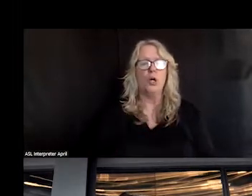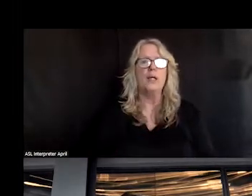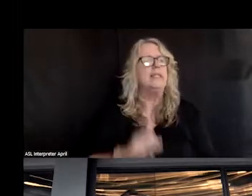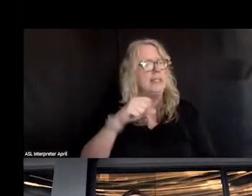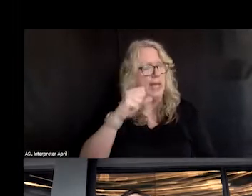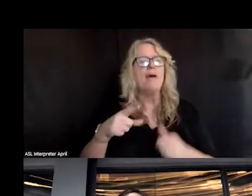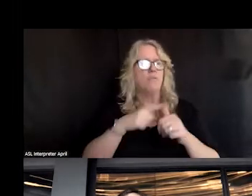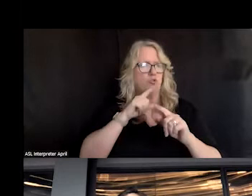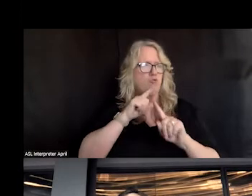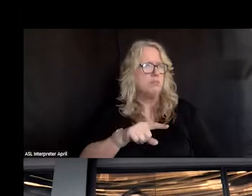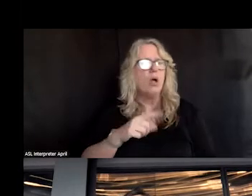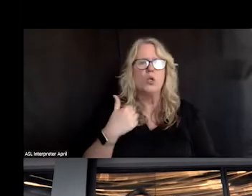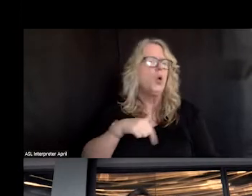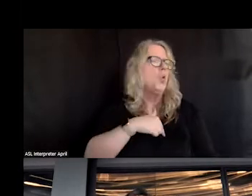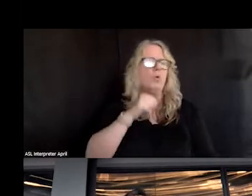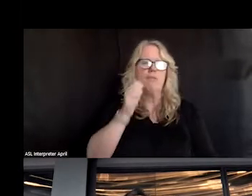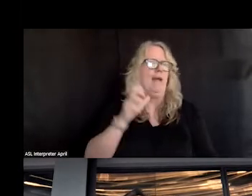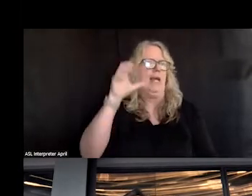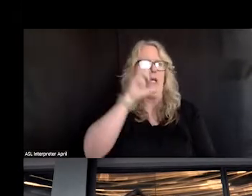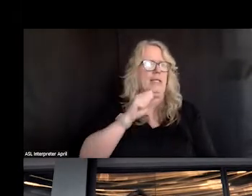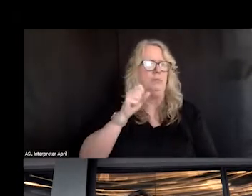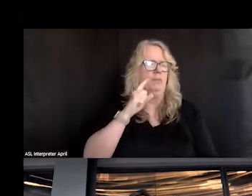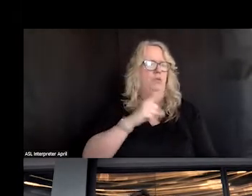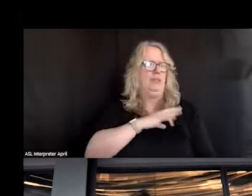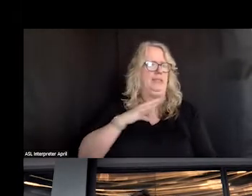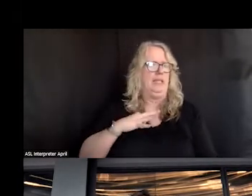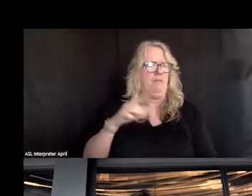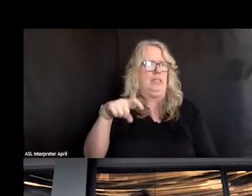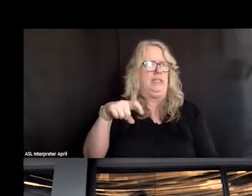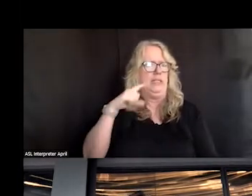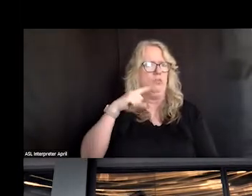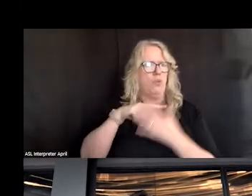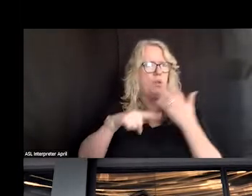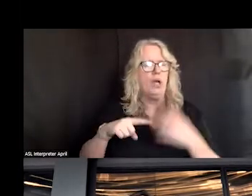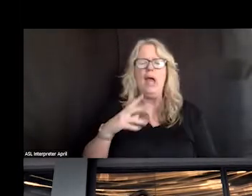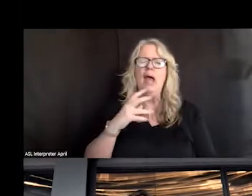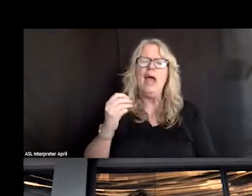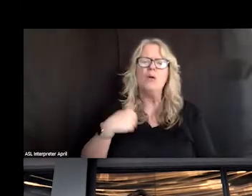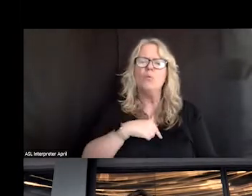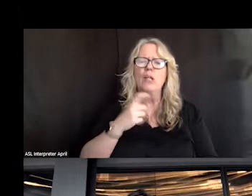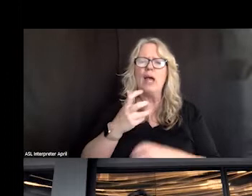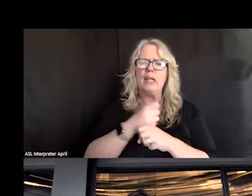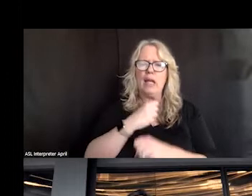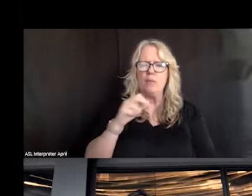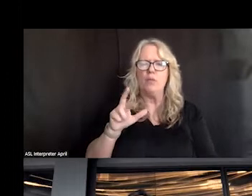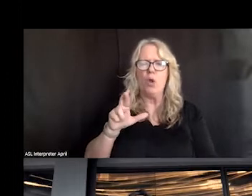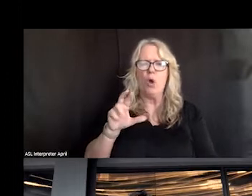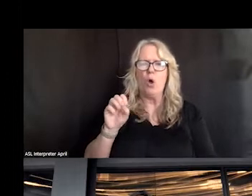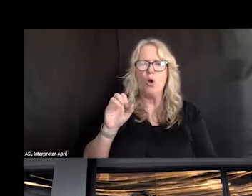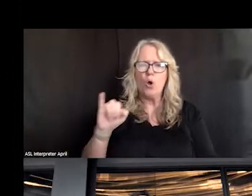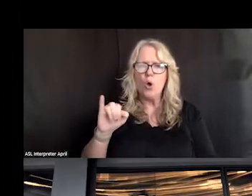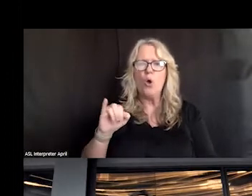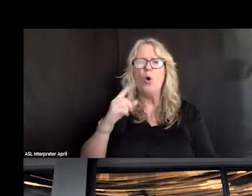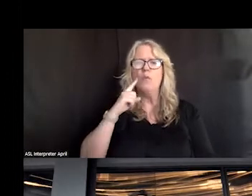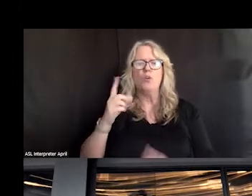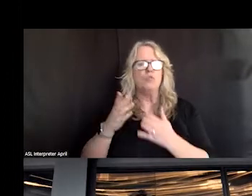first responders, we're not estimating those staffing needs, and we're not necessarily getting at the ROI from broader